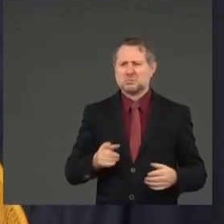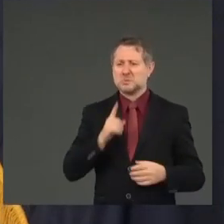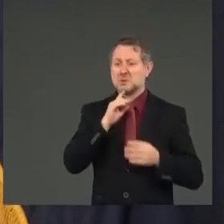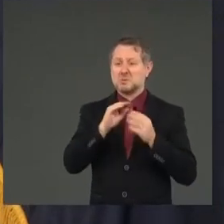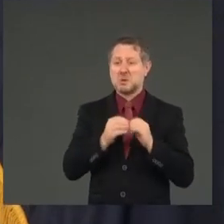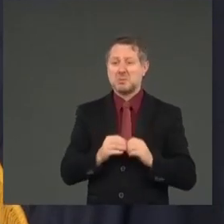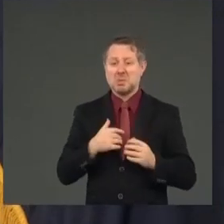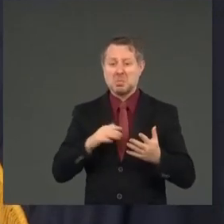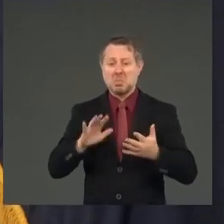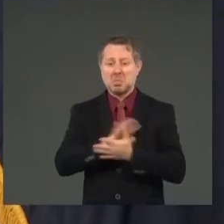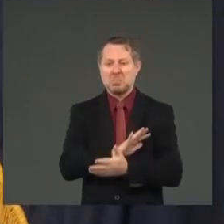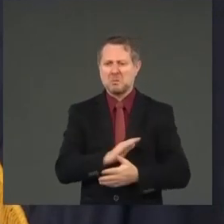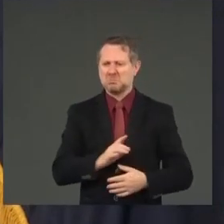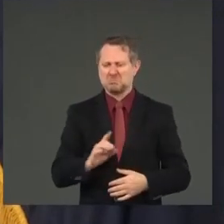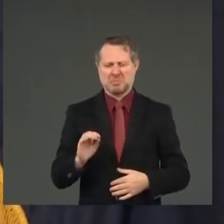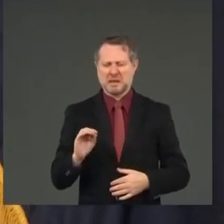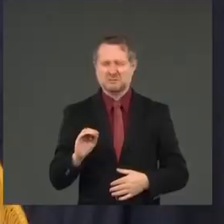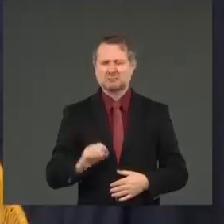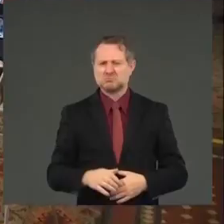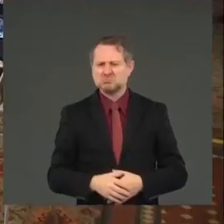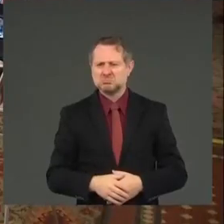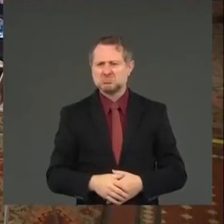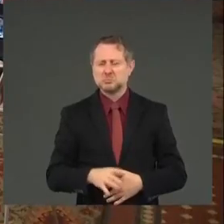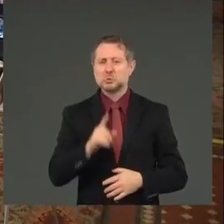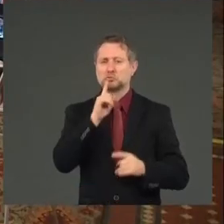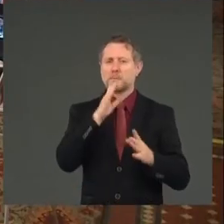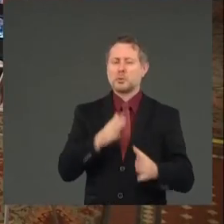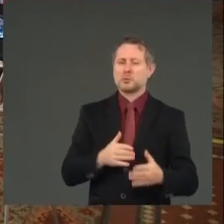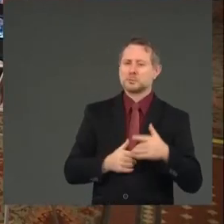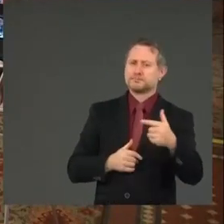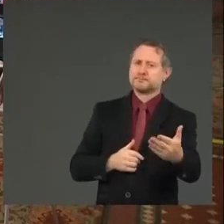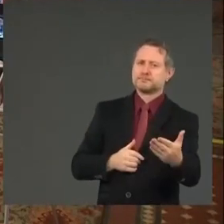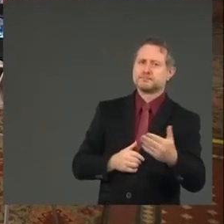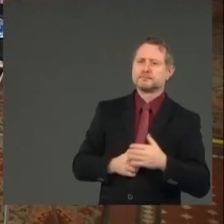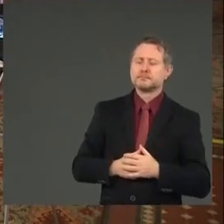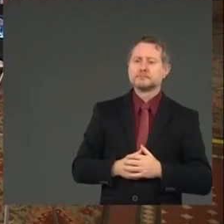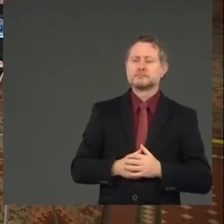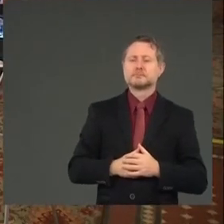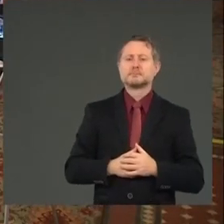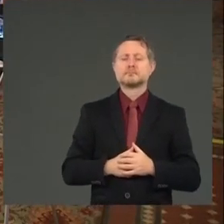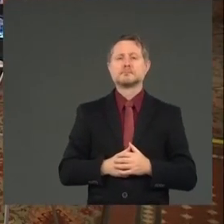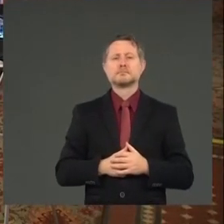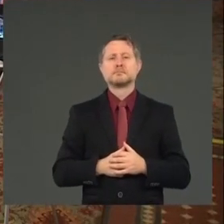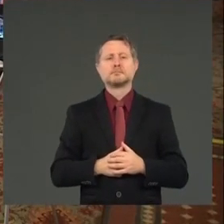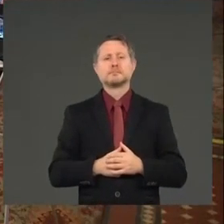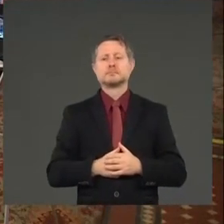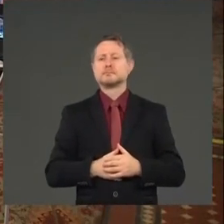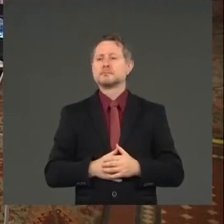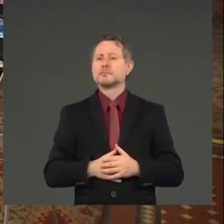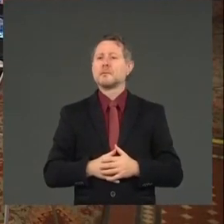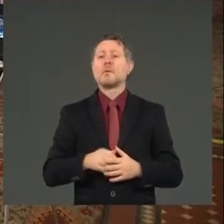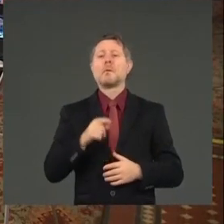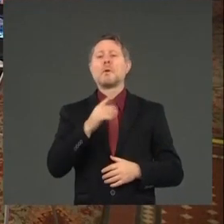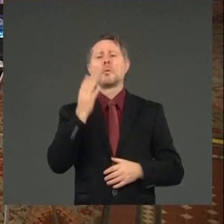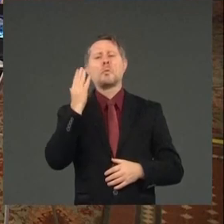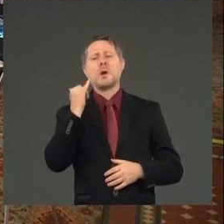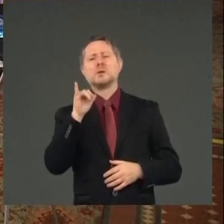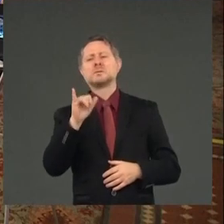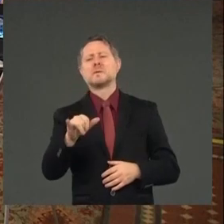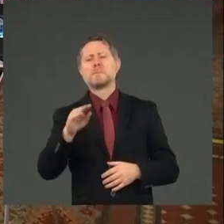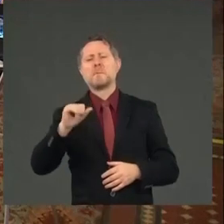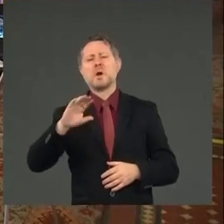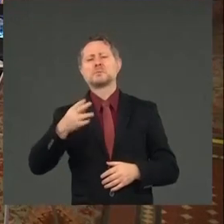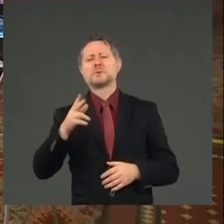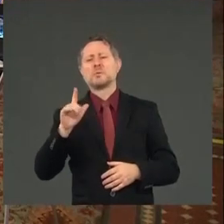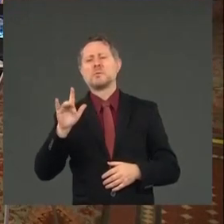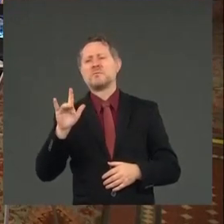changed. You've shown a willingness to like thwart President Trump at other times. Why on that March 25th memo did you